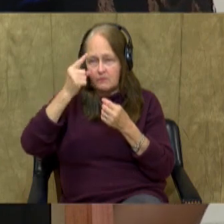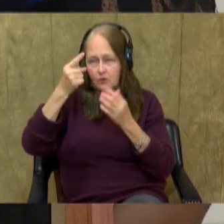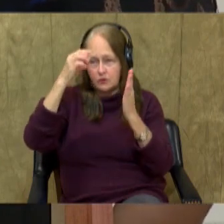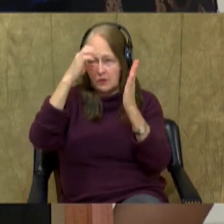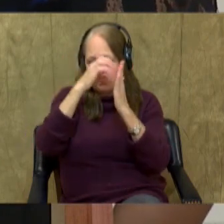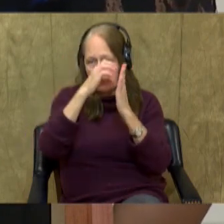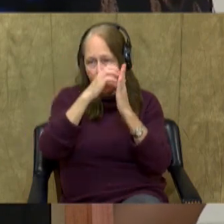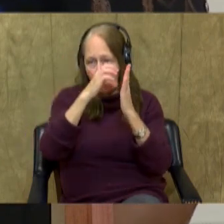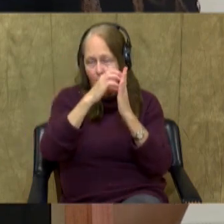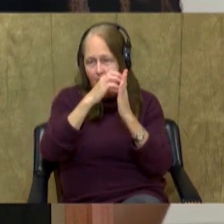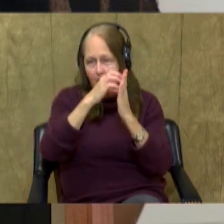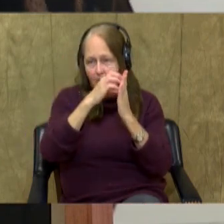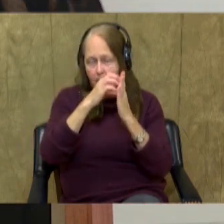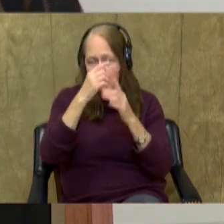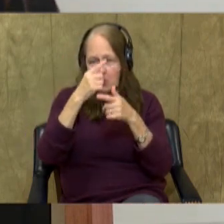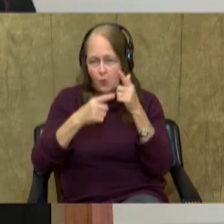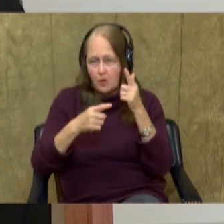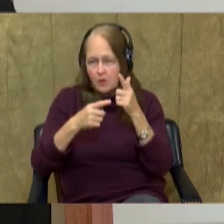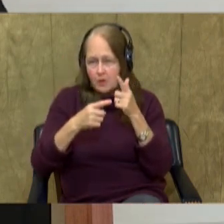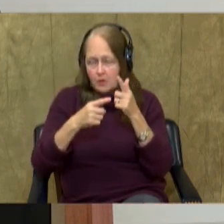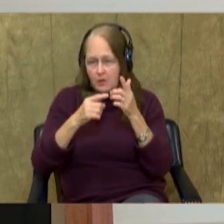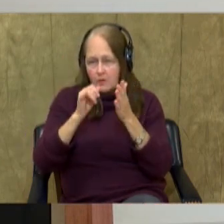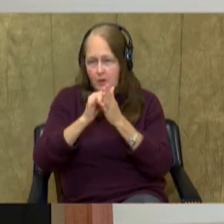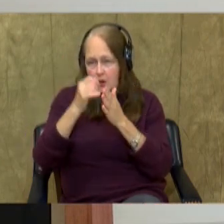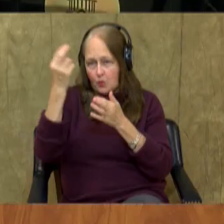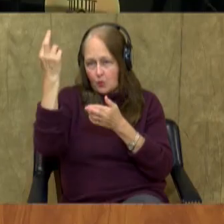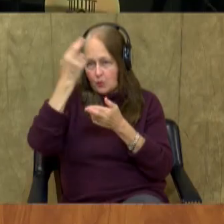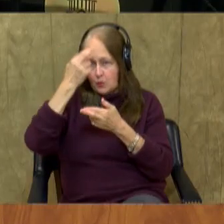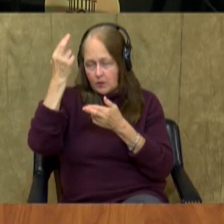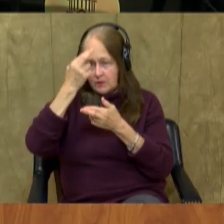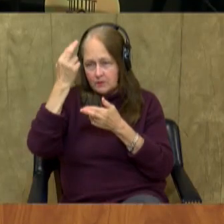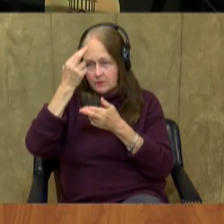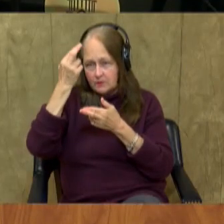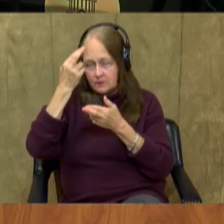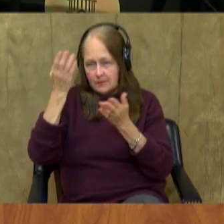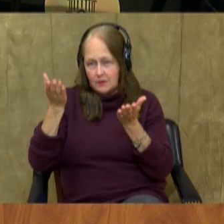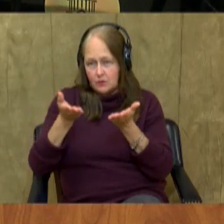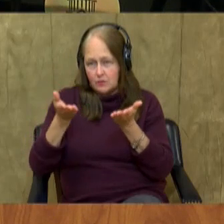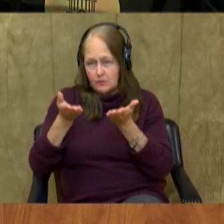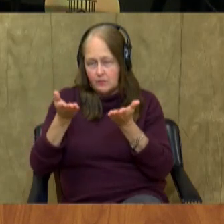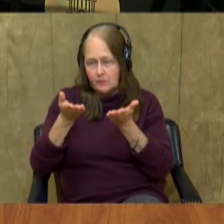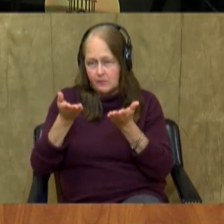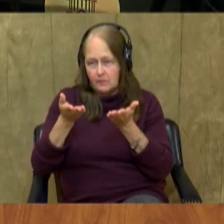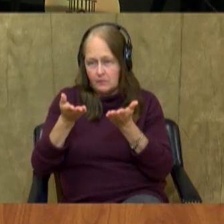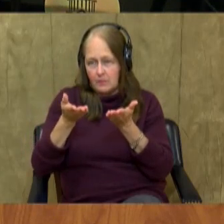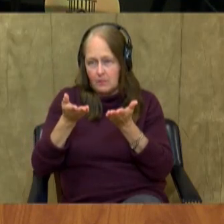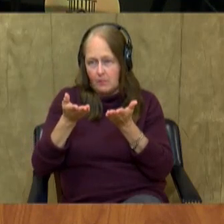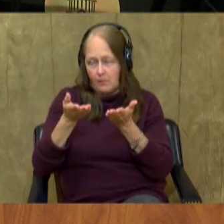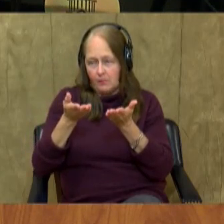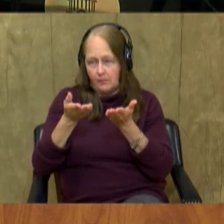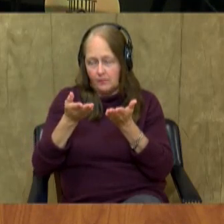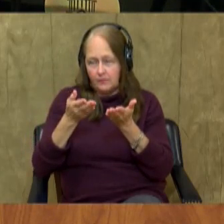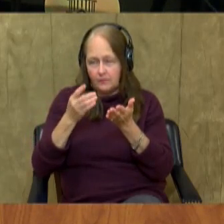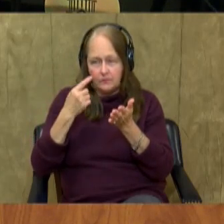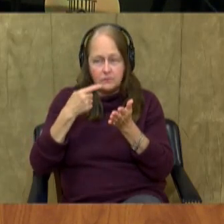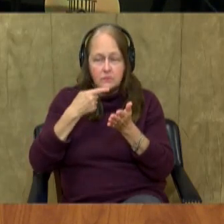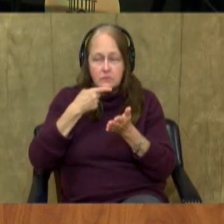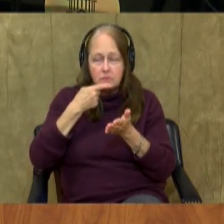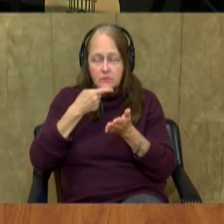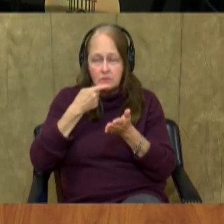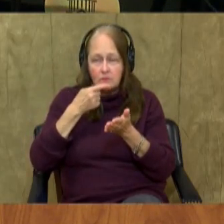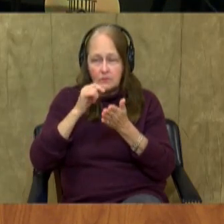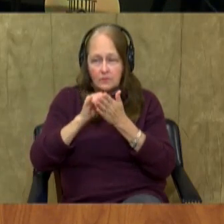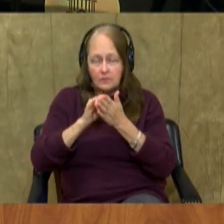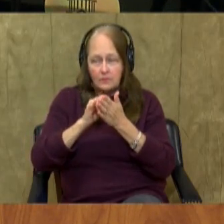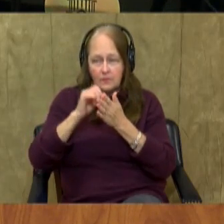here. What is the author's reason behind her claim here? Well, she states